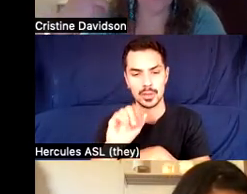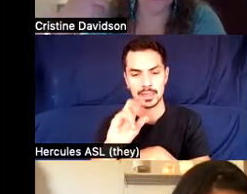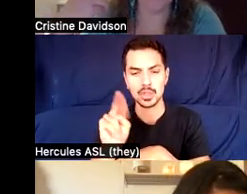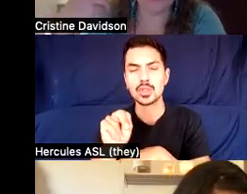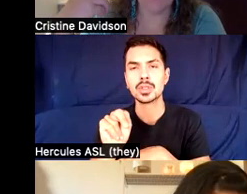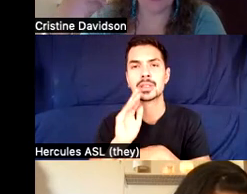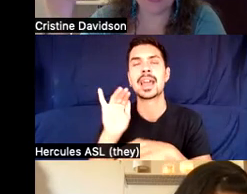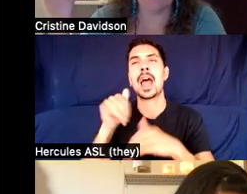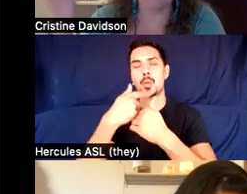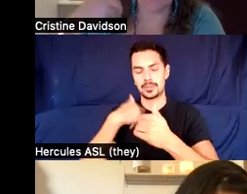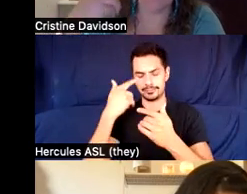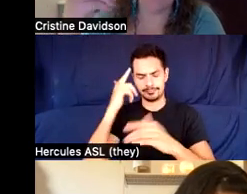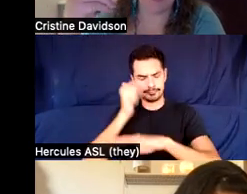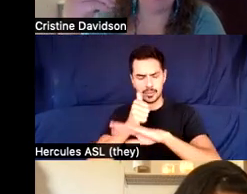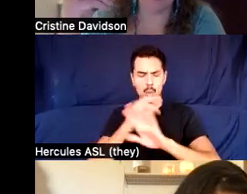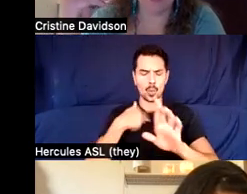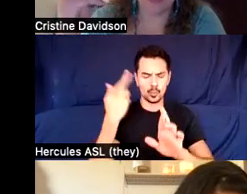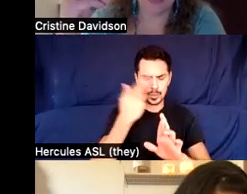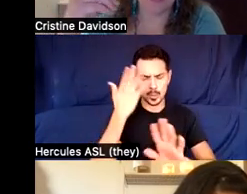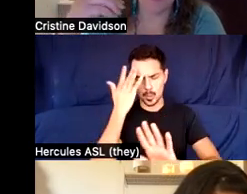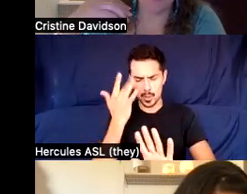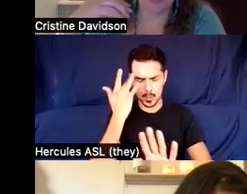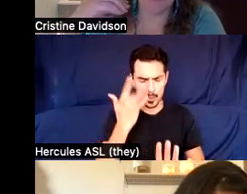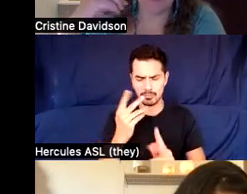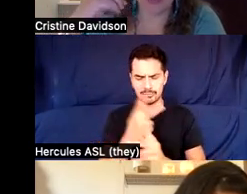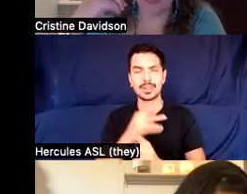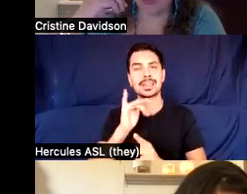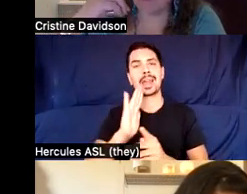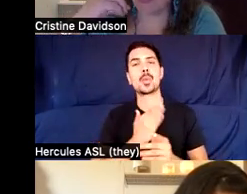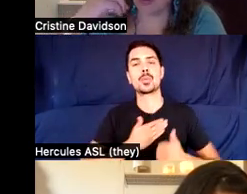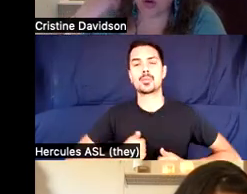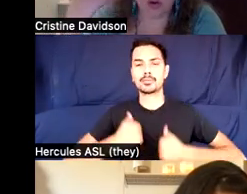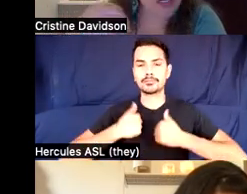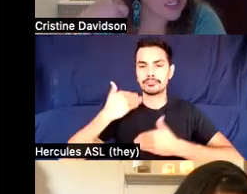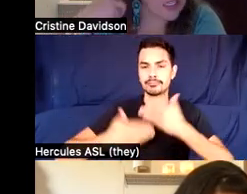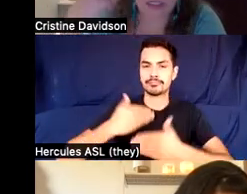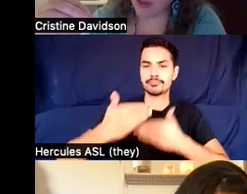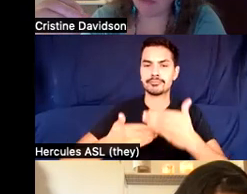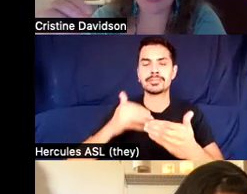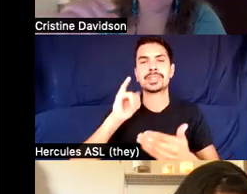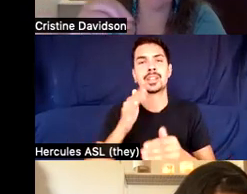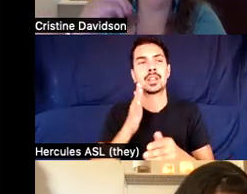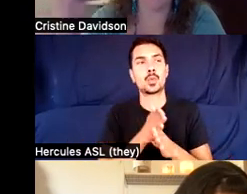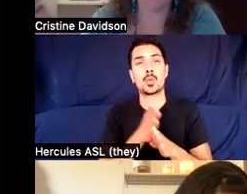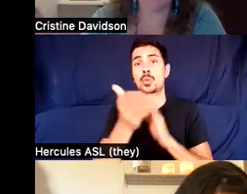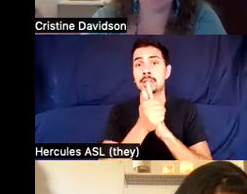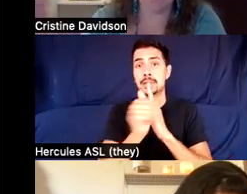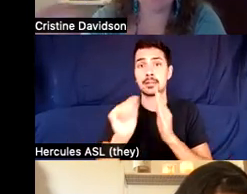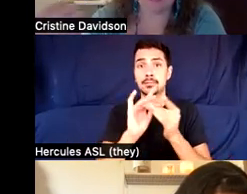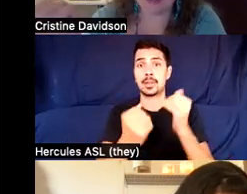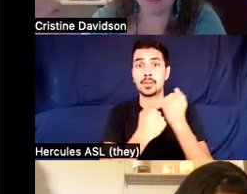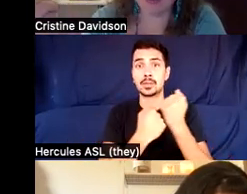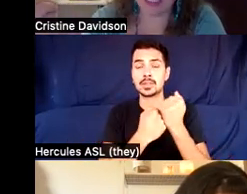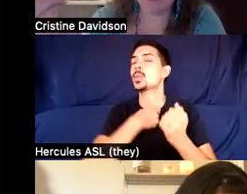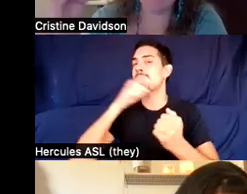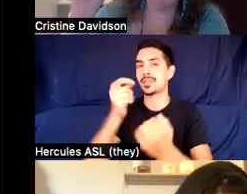and own it ourselves as a survivor. And so, one of the core skills of advocacy is to interrupt